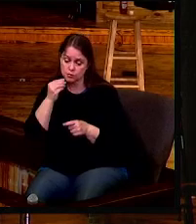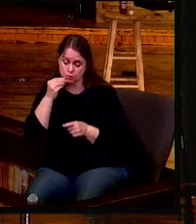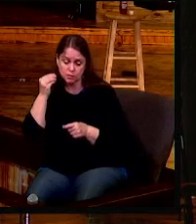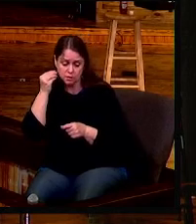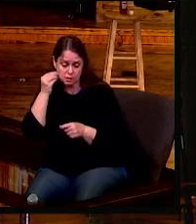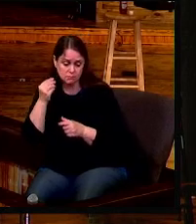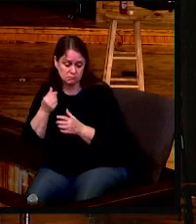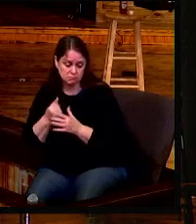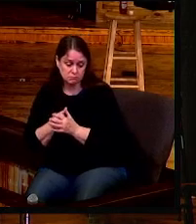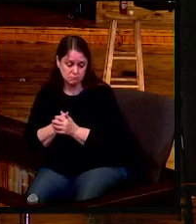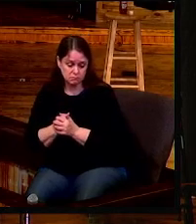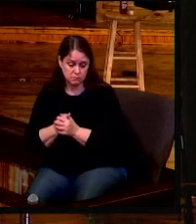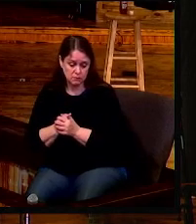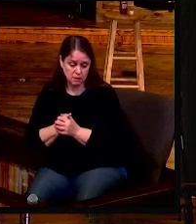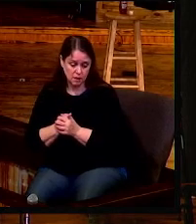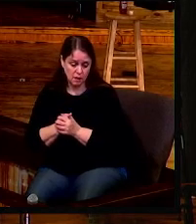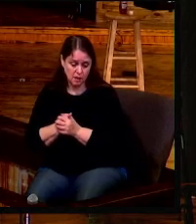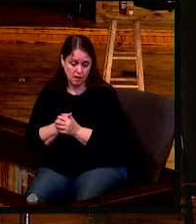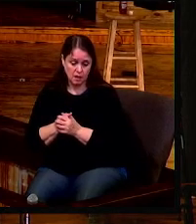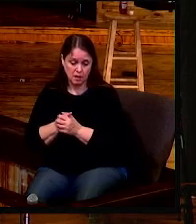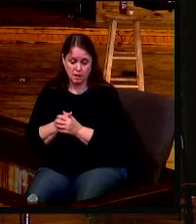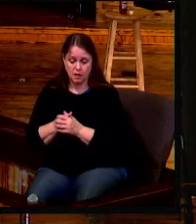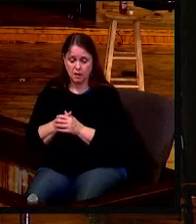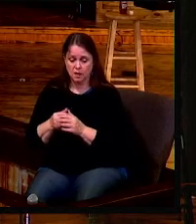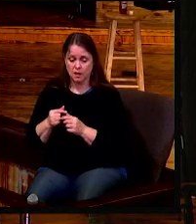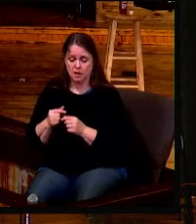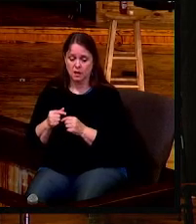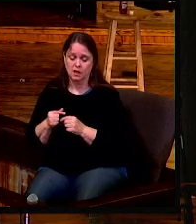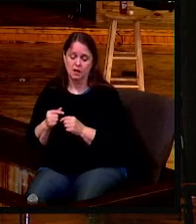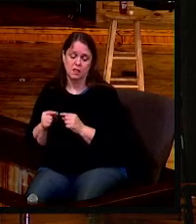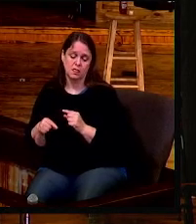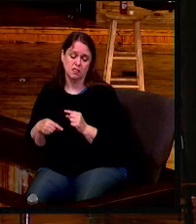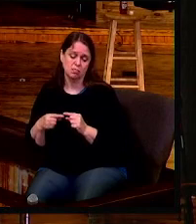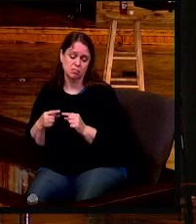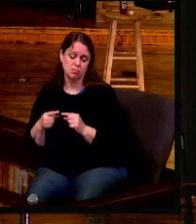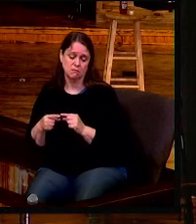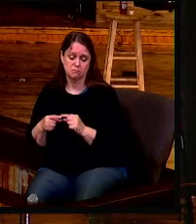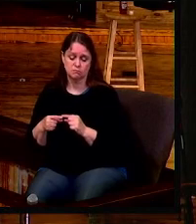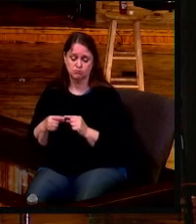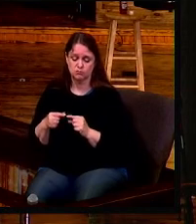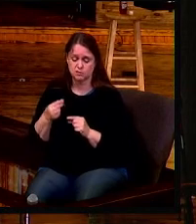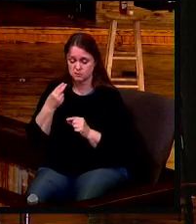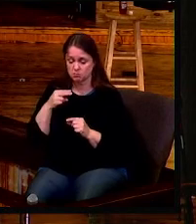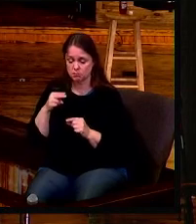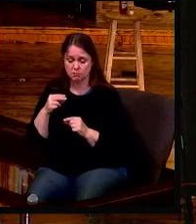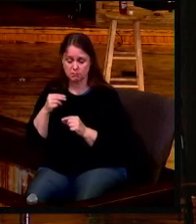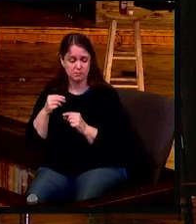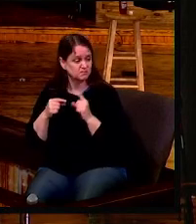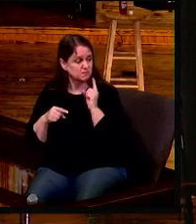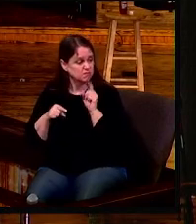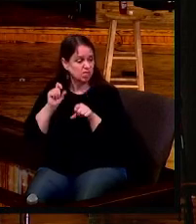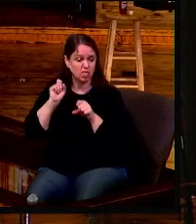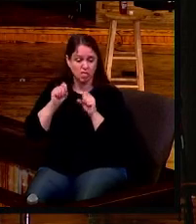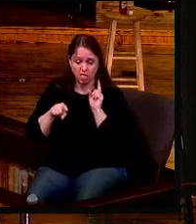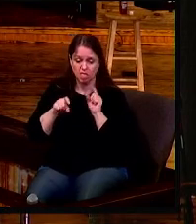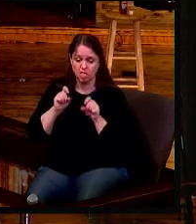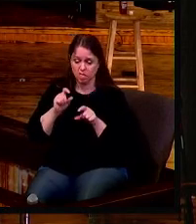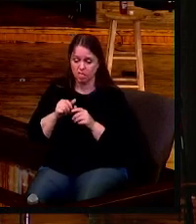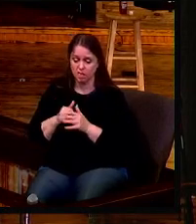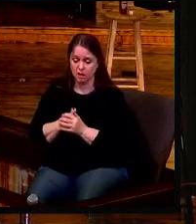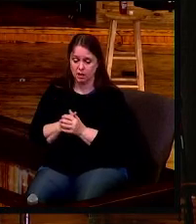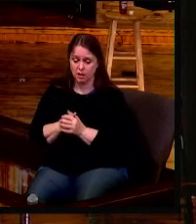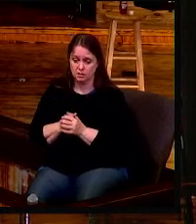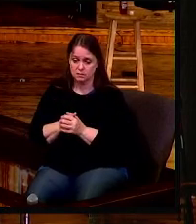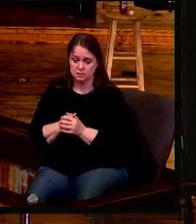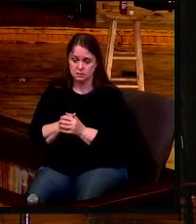we start to complain. Or we get an argument with our spouse or our kids, and we're screaming and hollering at them